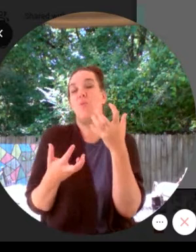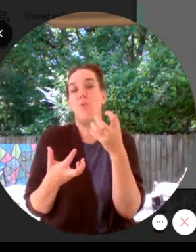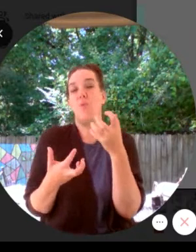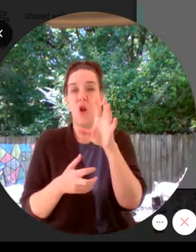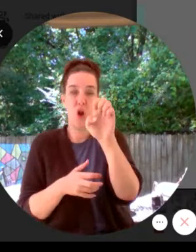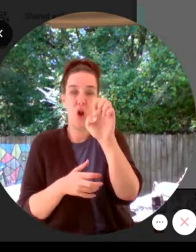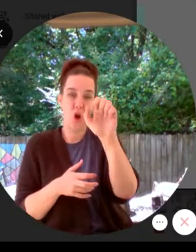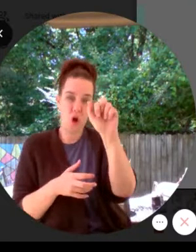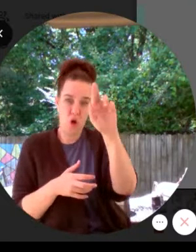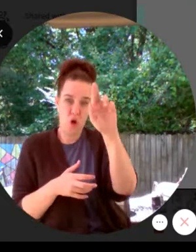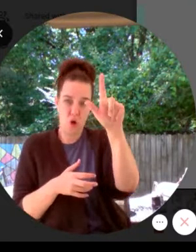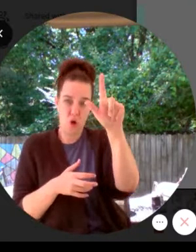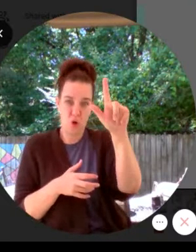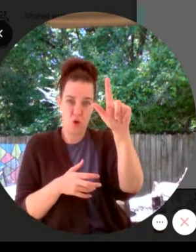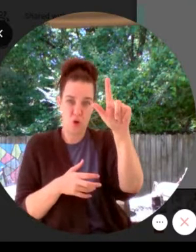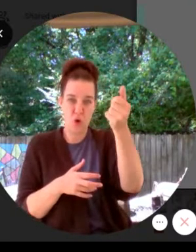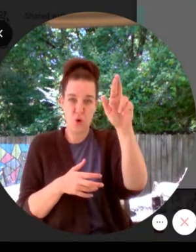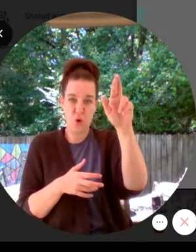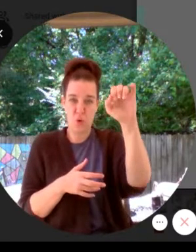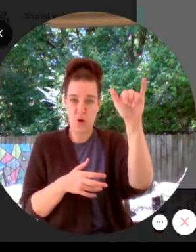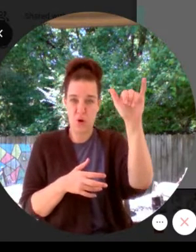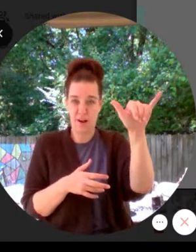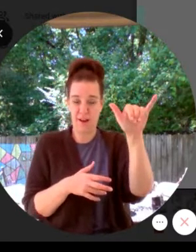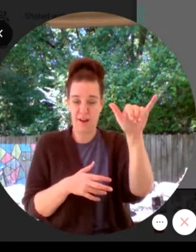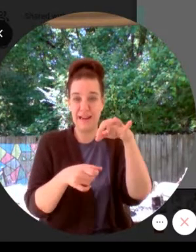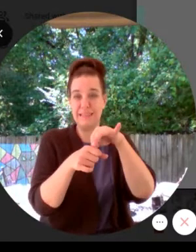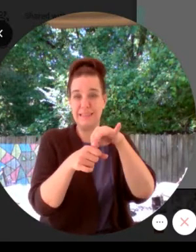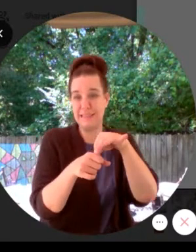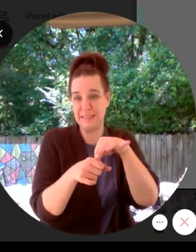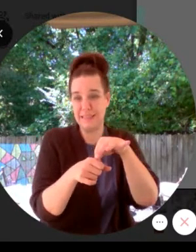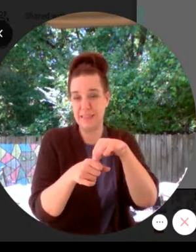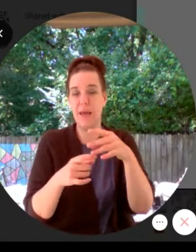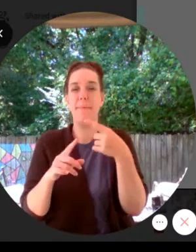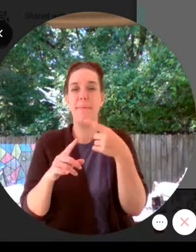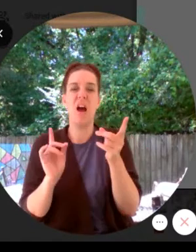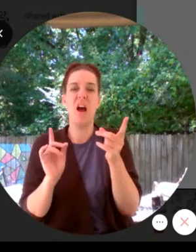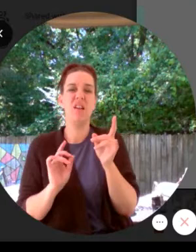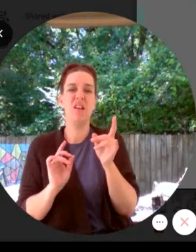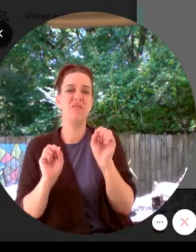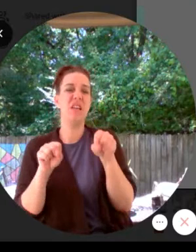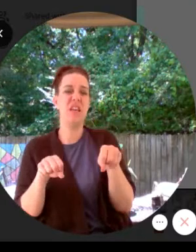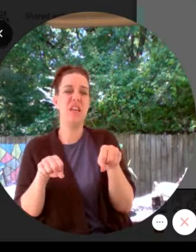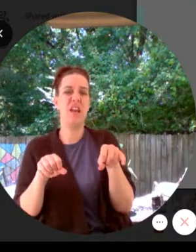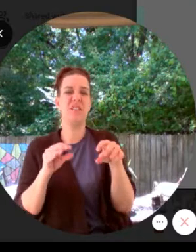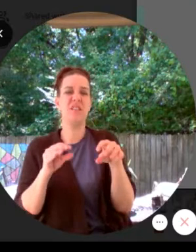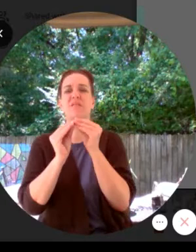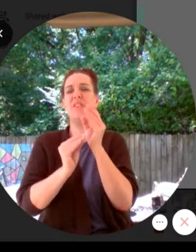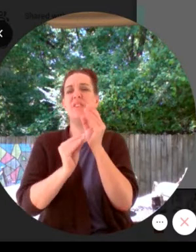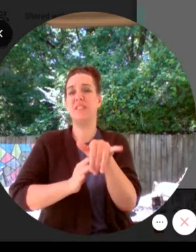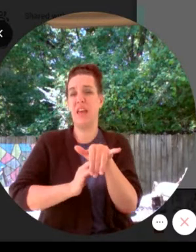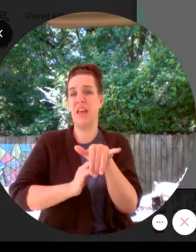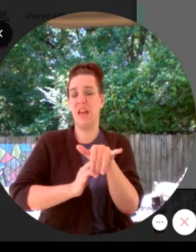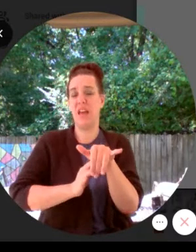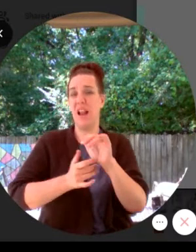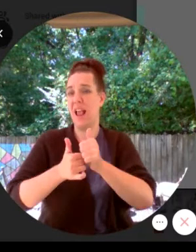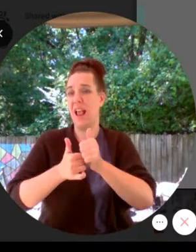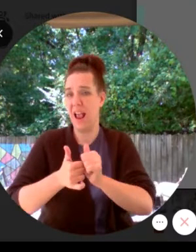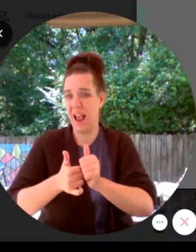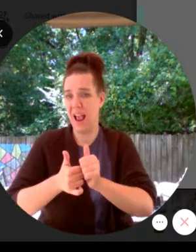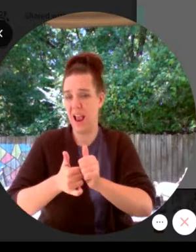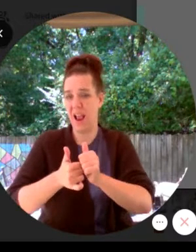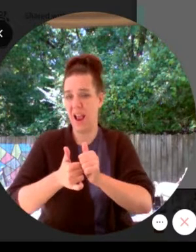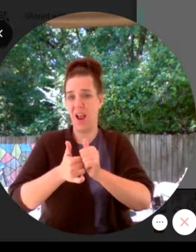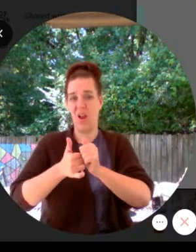But Bertrand could clear that up by brewing up a pot of the